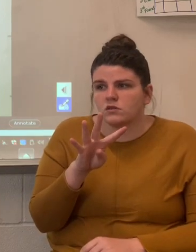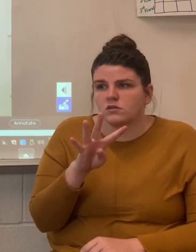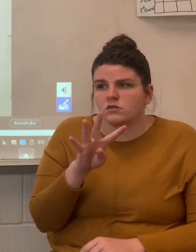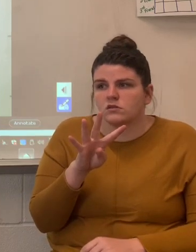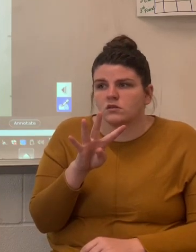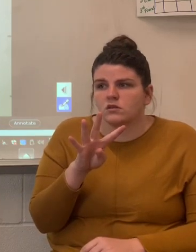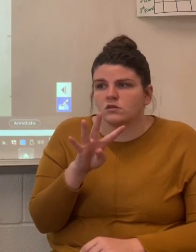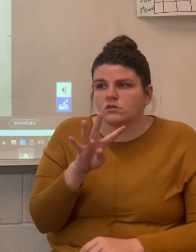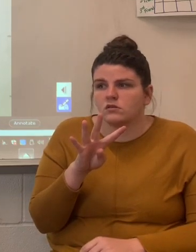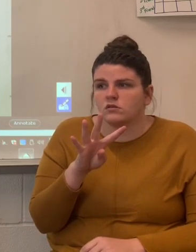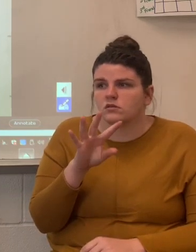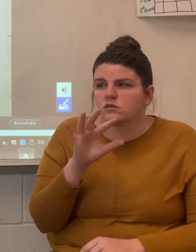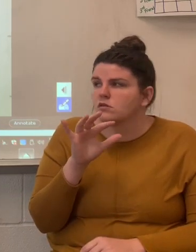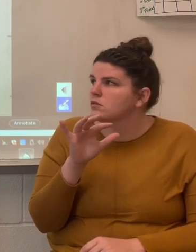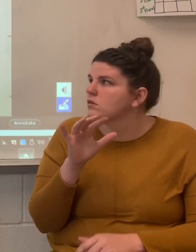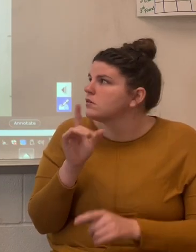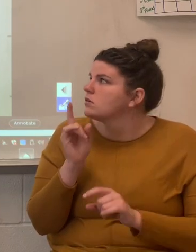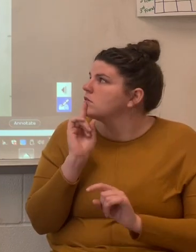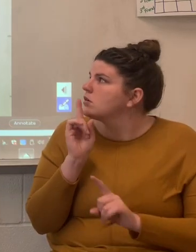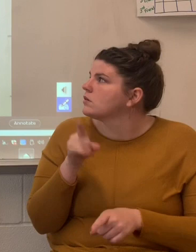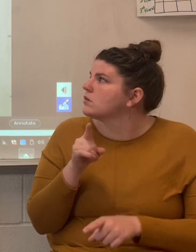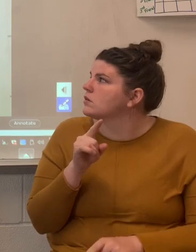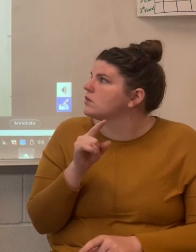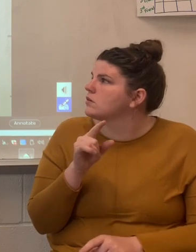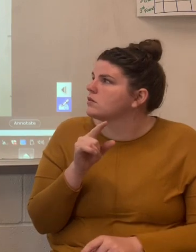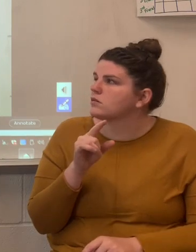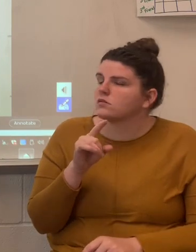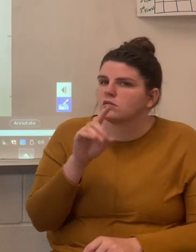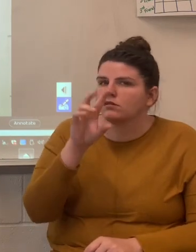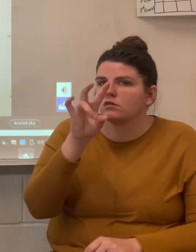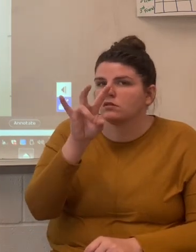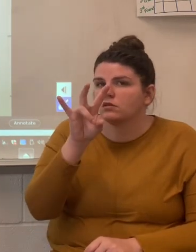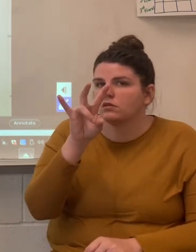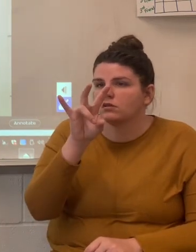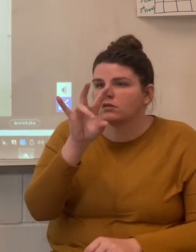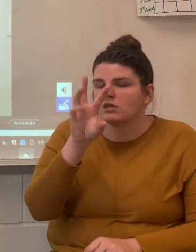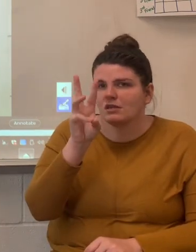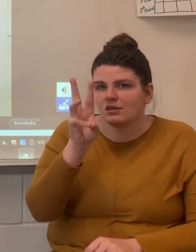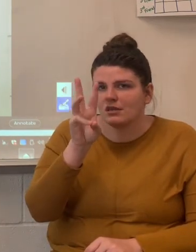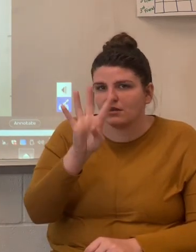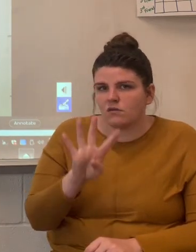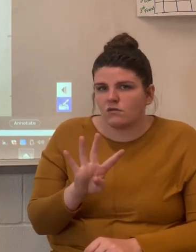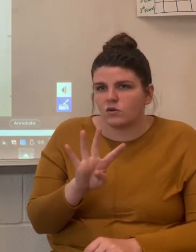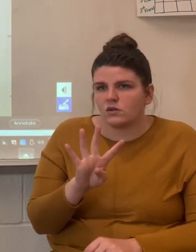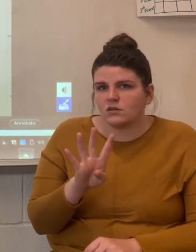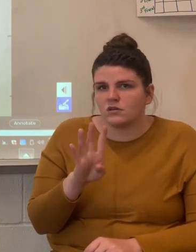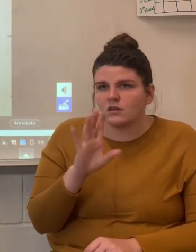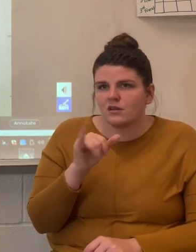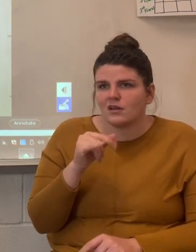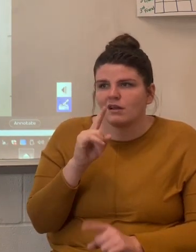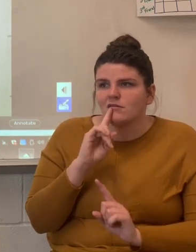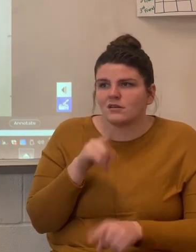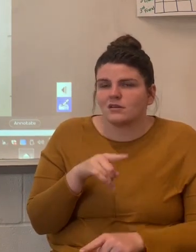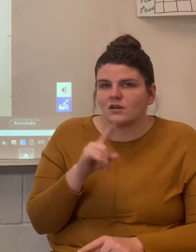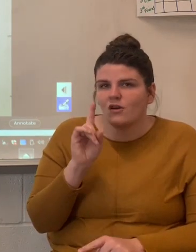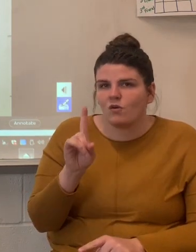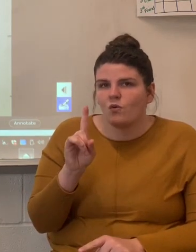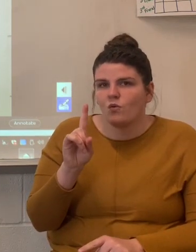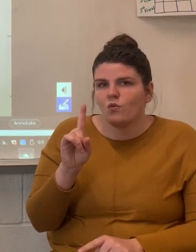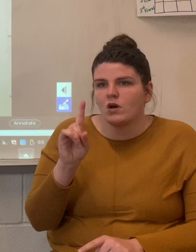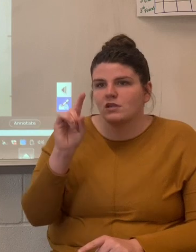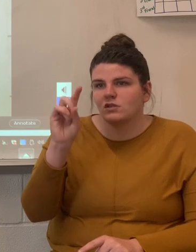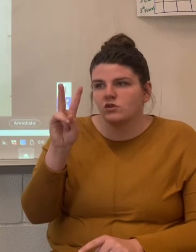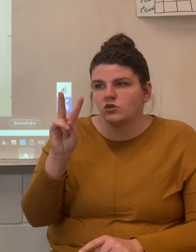bottles. I end up with 6/4, okay? Which ends up being 1